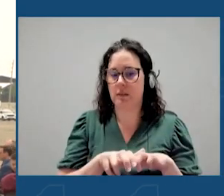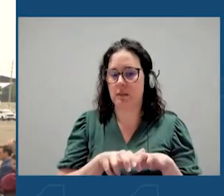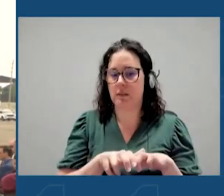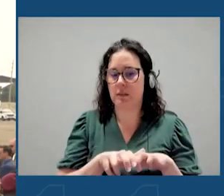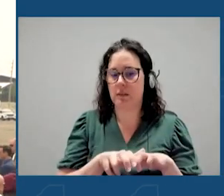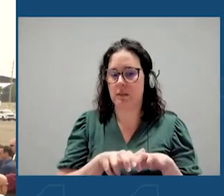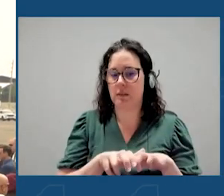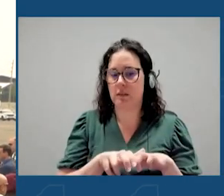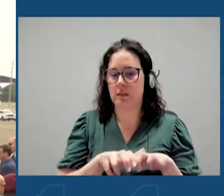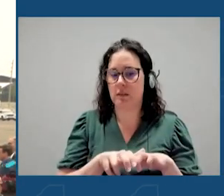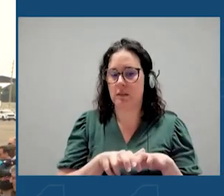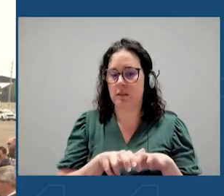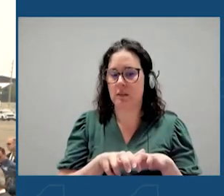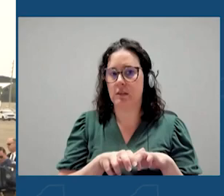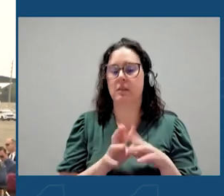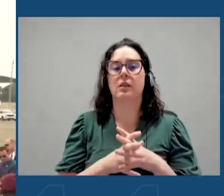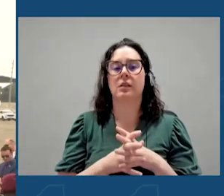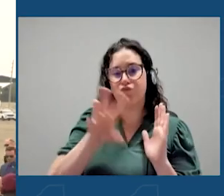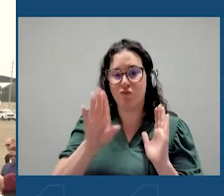and we'll get this going.